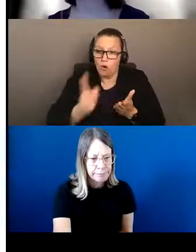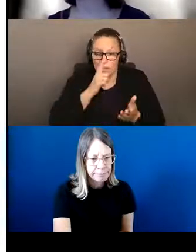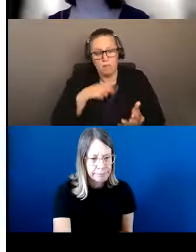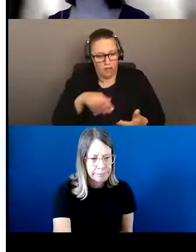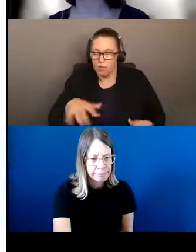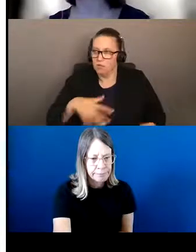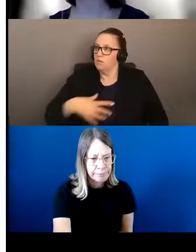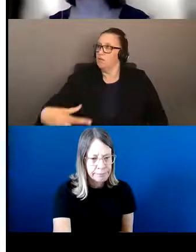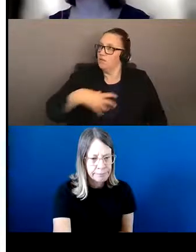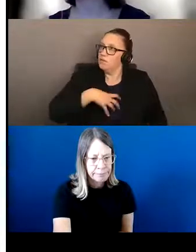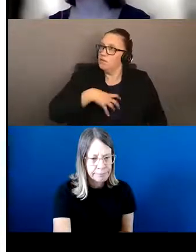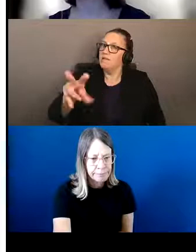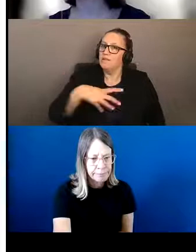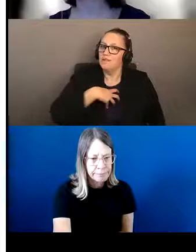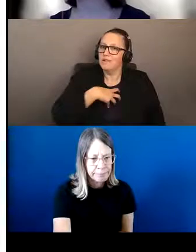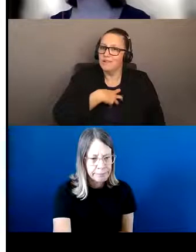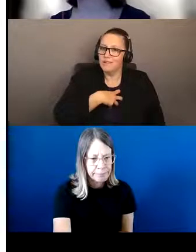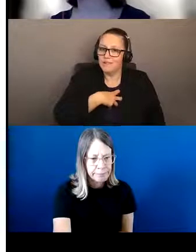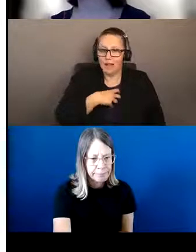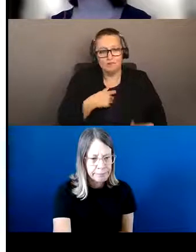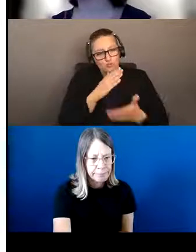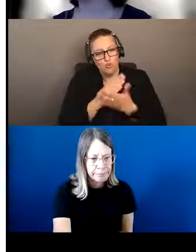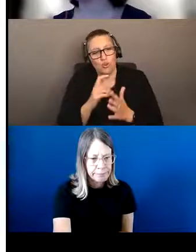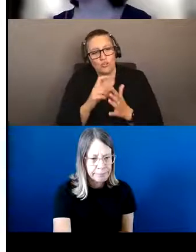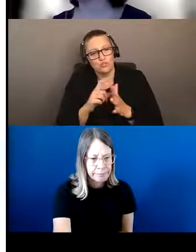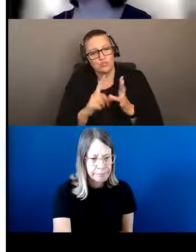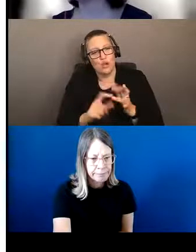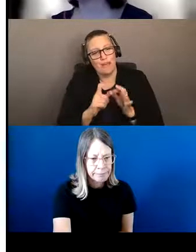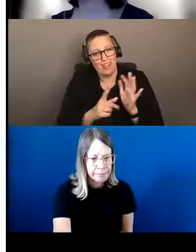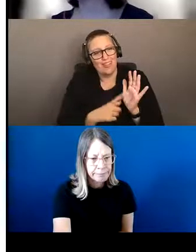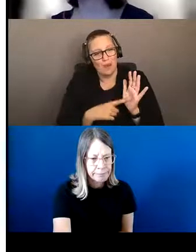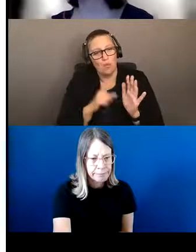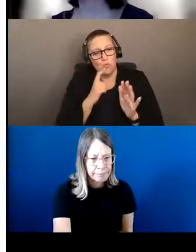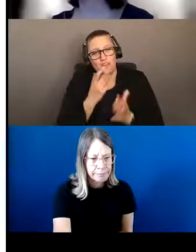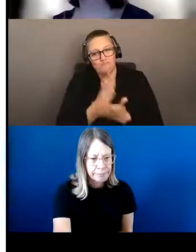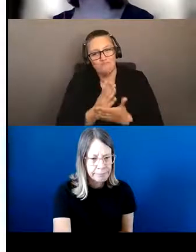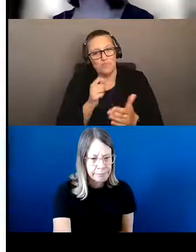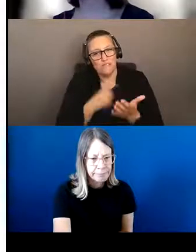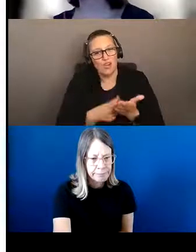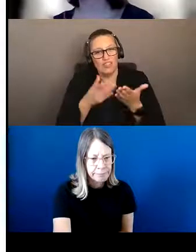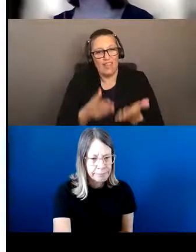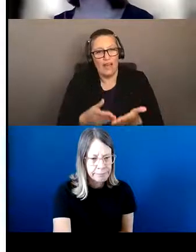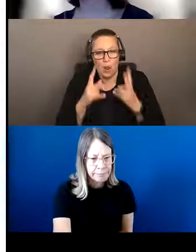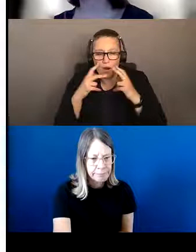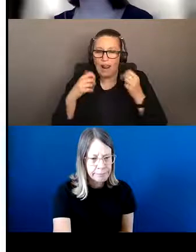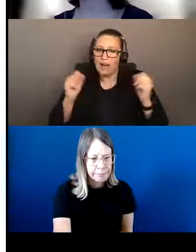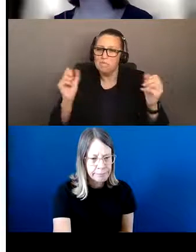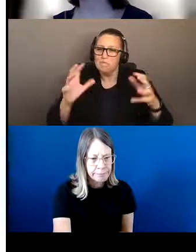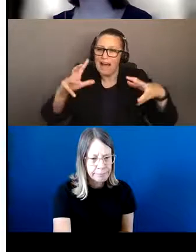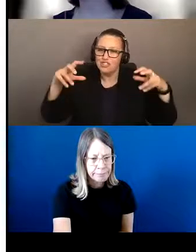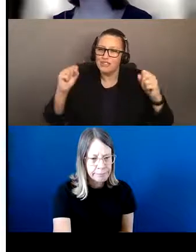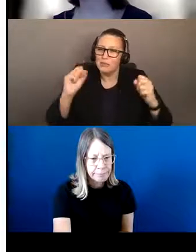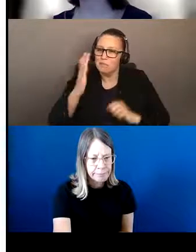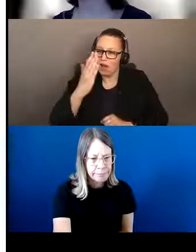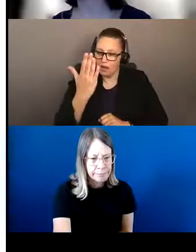stumble upon it by accident, and I'm sure DOBELL would have much preferred it here. Peering into the almost magic mirror-like chrome finish at street